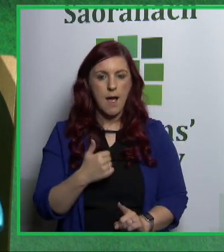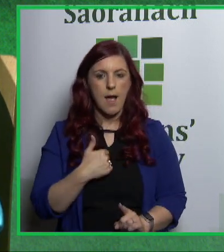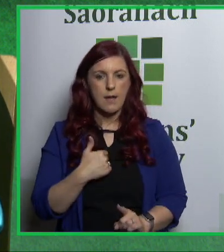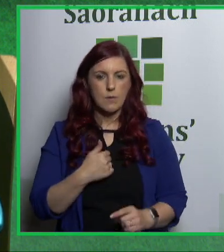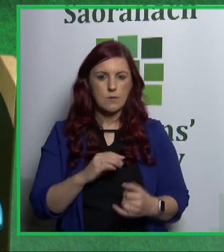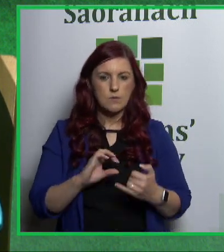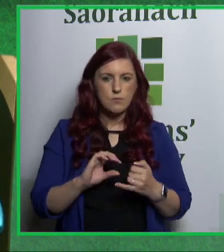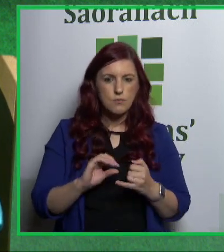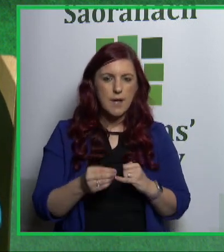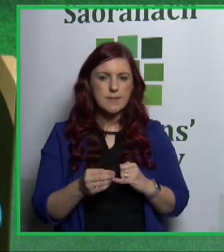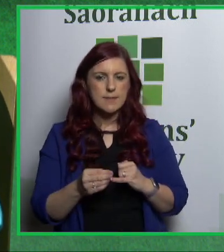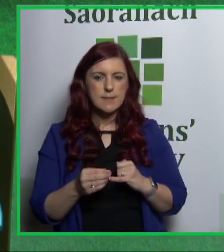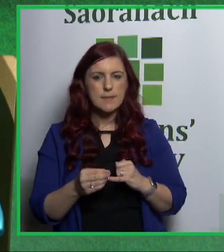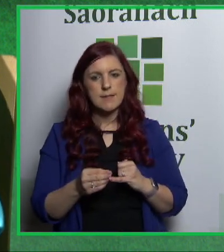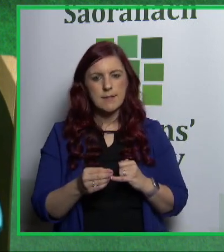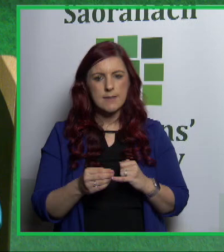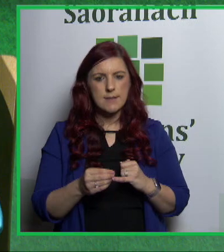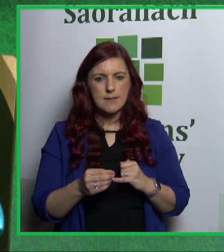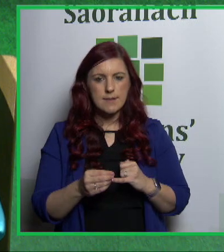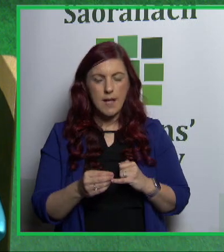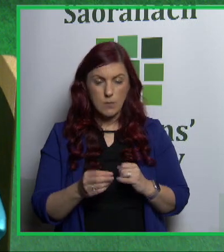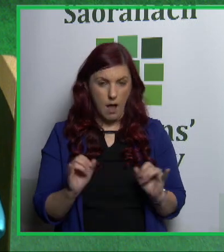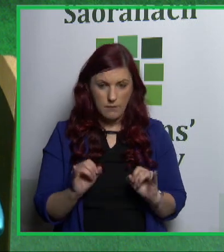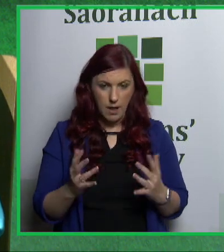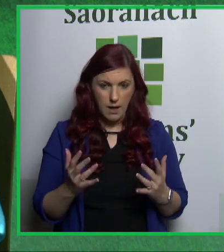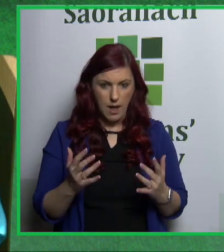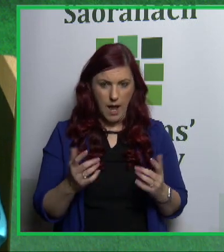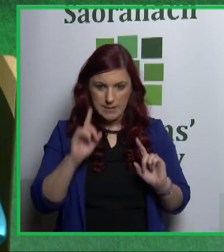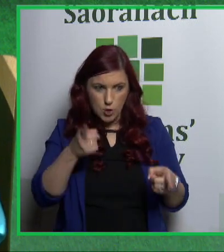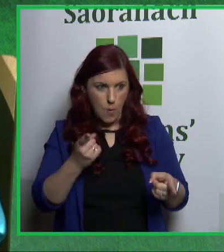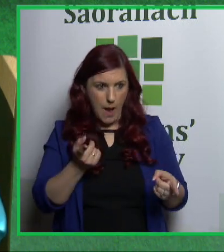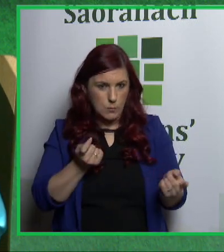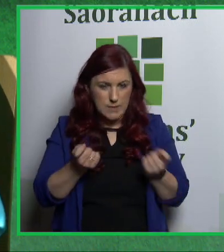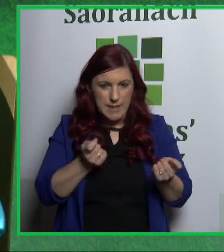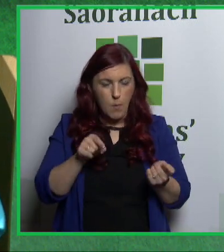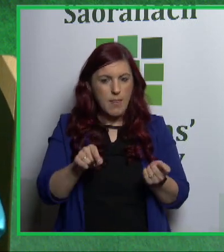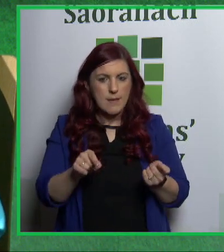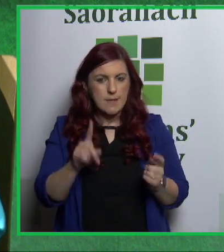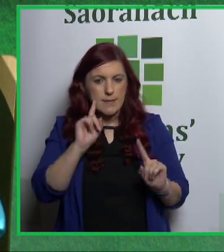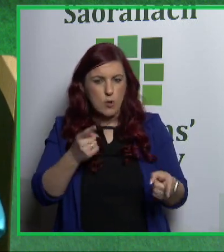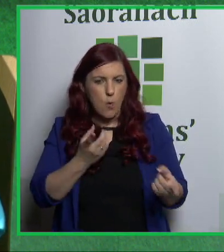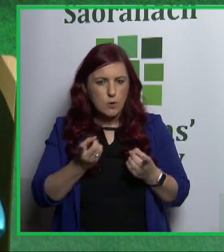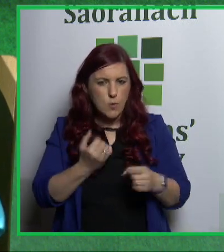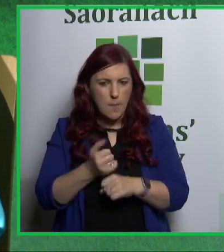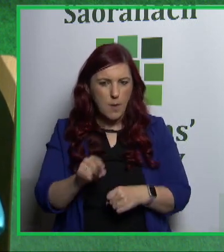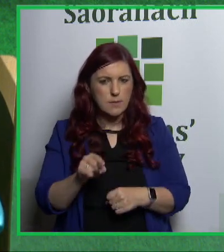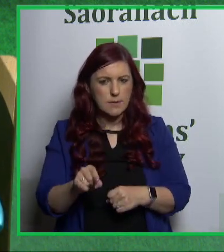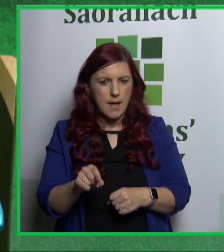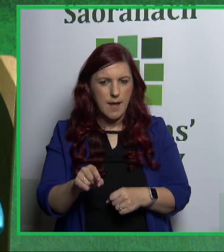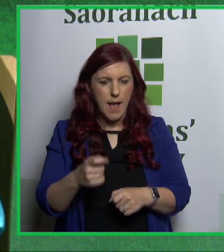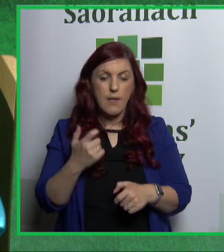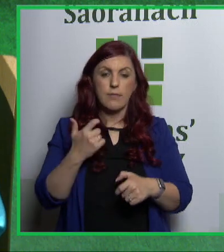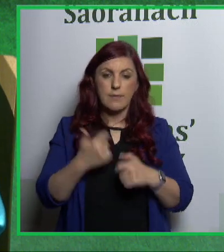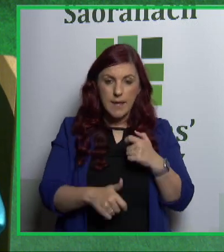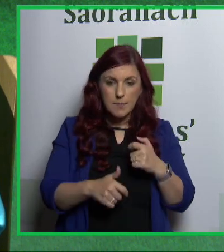trying to, I was hurt and I didn't know how to deal with it, you know. And like that then